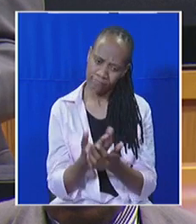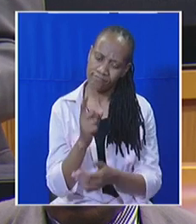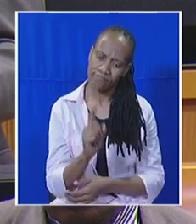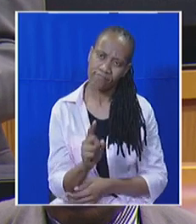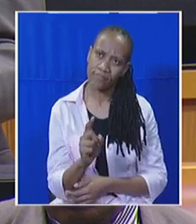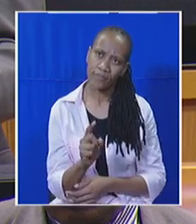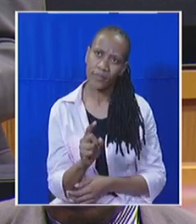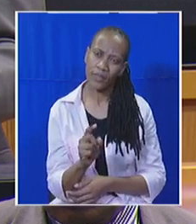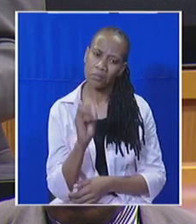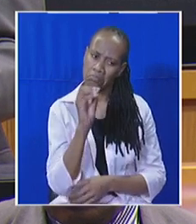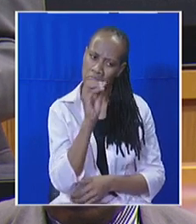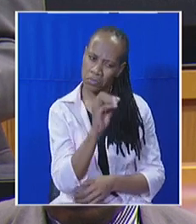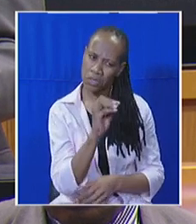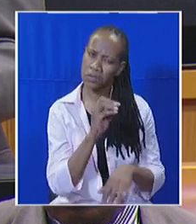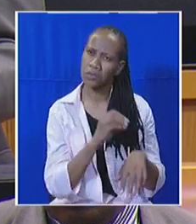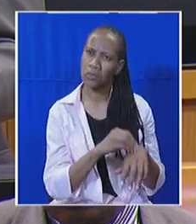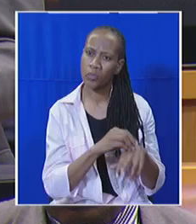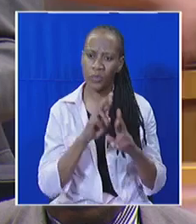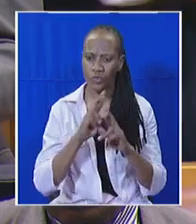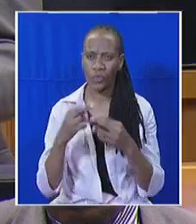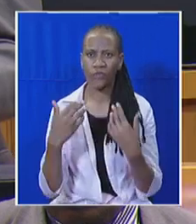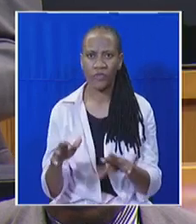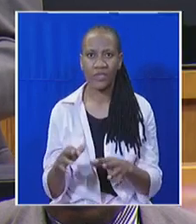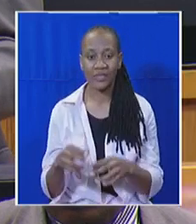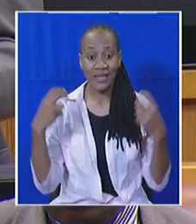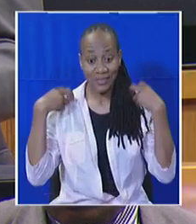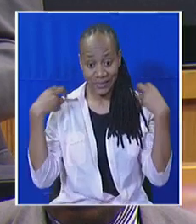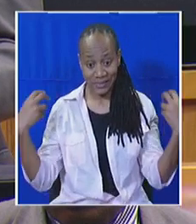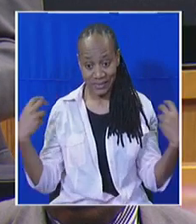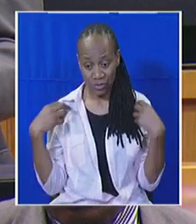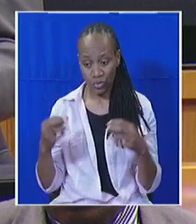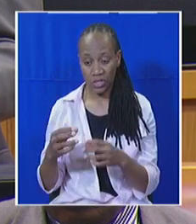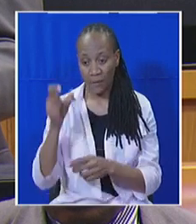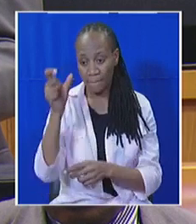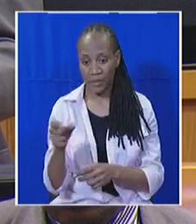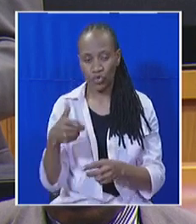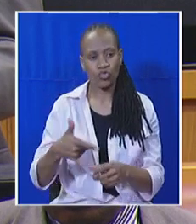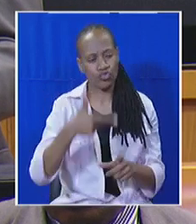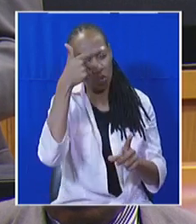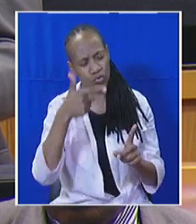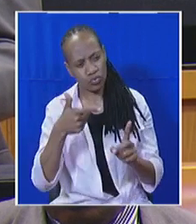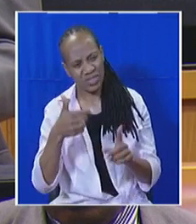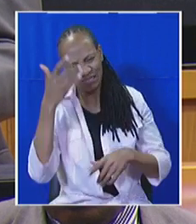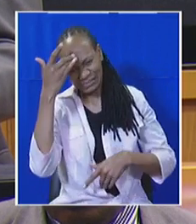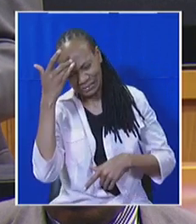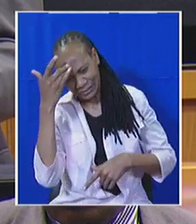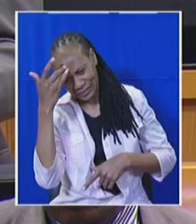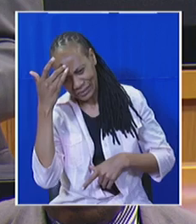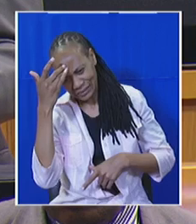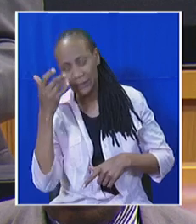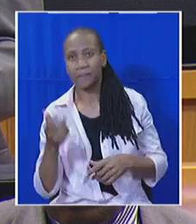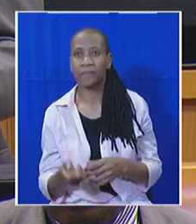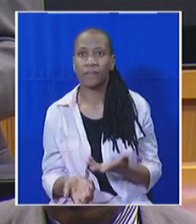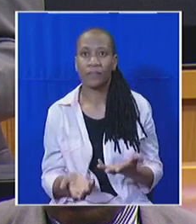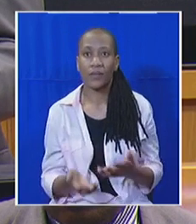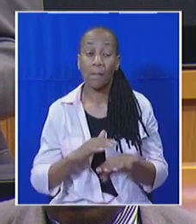is an incident reported where 2 Fidelity security guards were shot and wounded by alleged robbers.